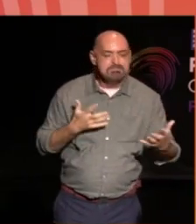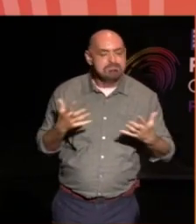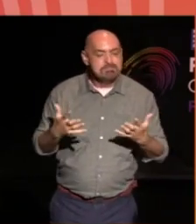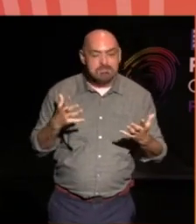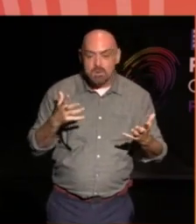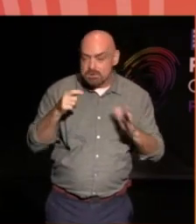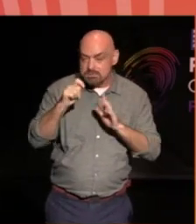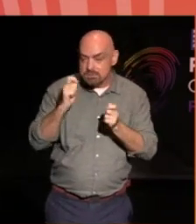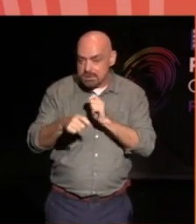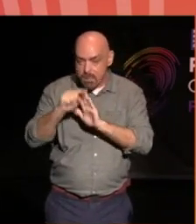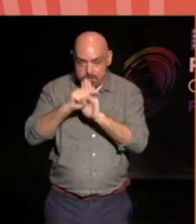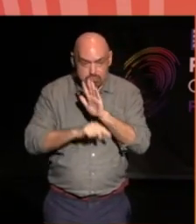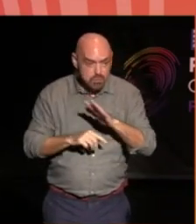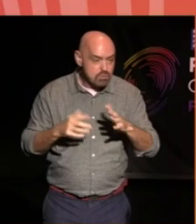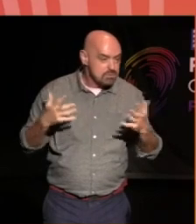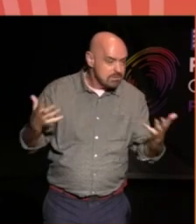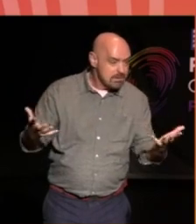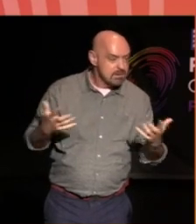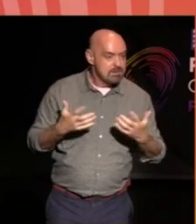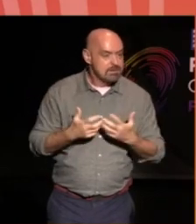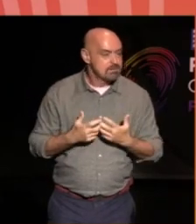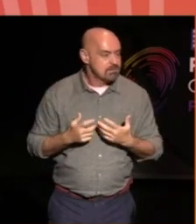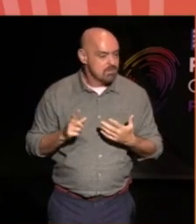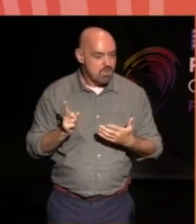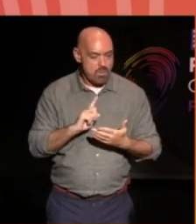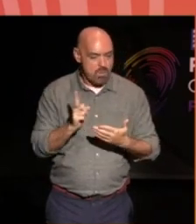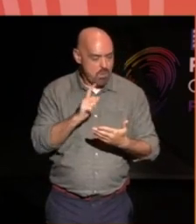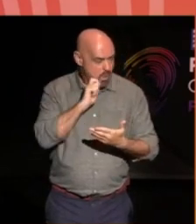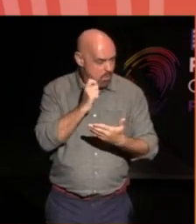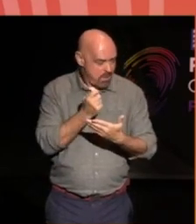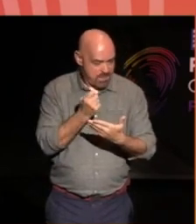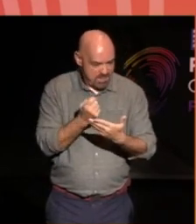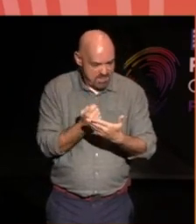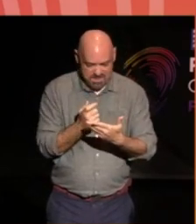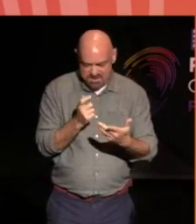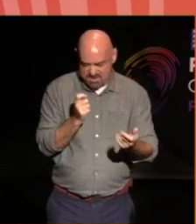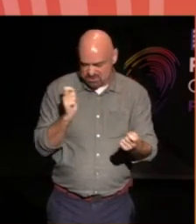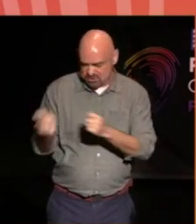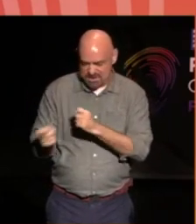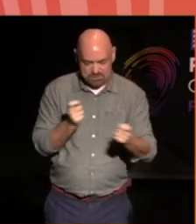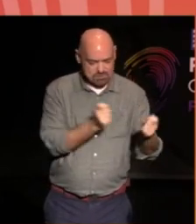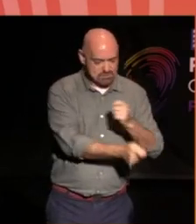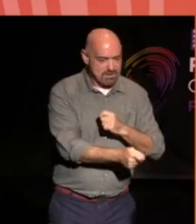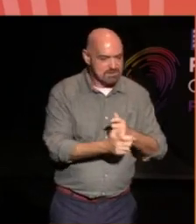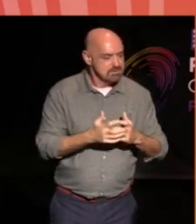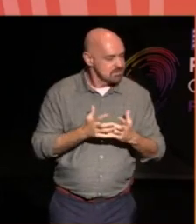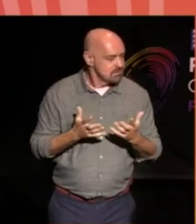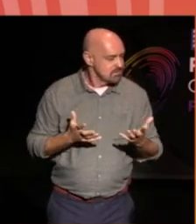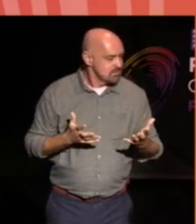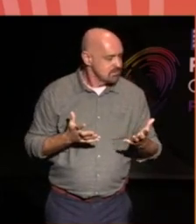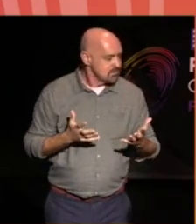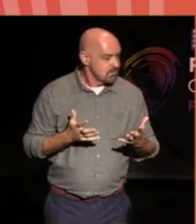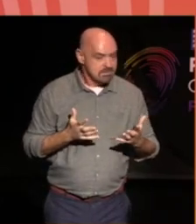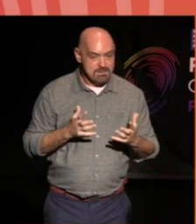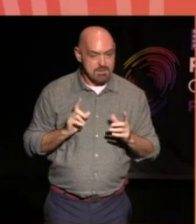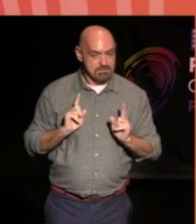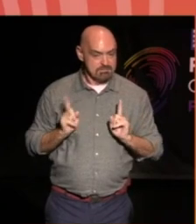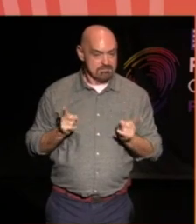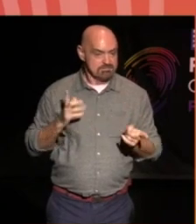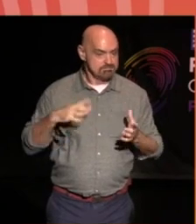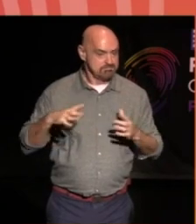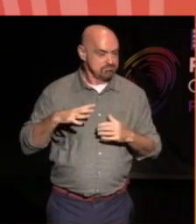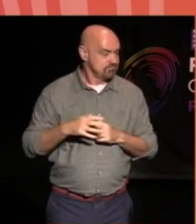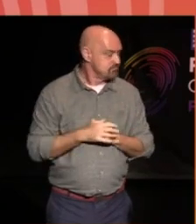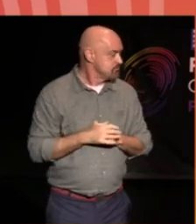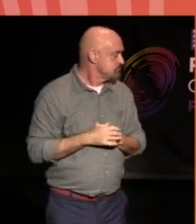rules of the game? You know, what is going to provoke that happening on a much bigger scale across kind of those two industries?